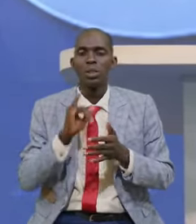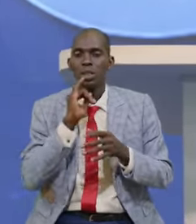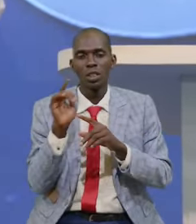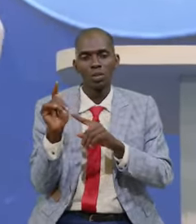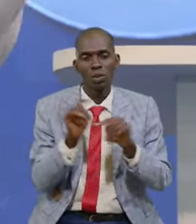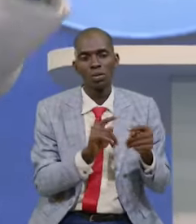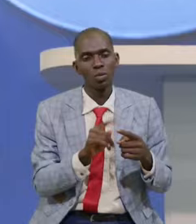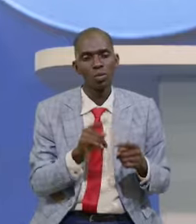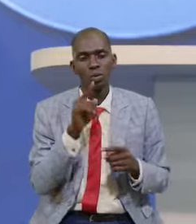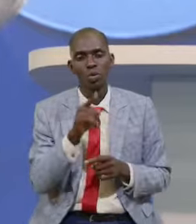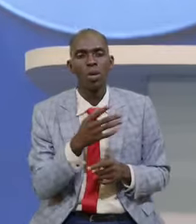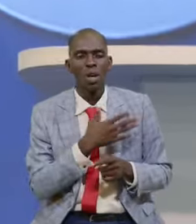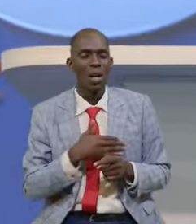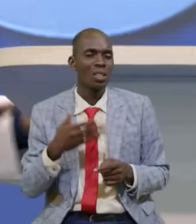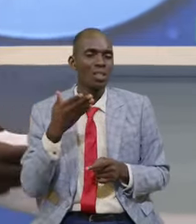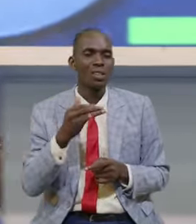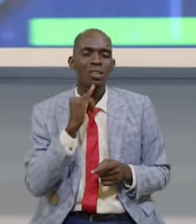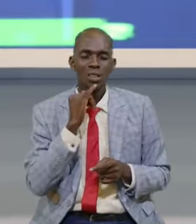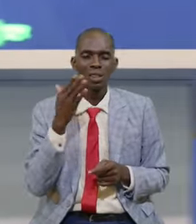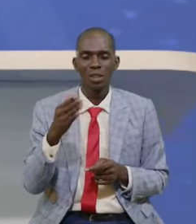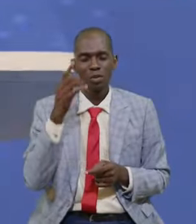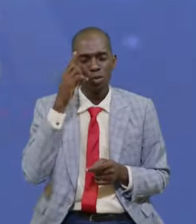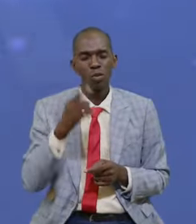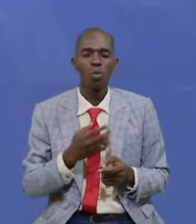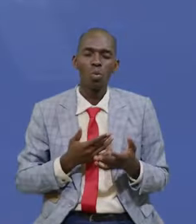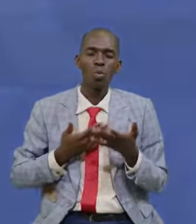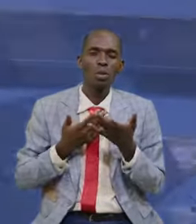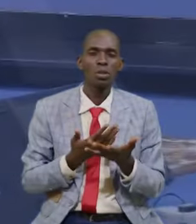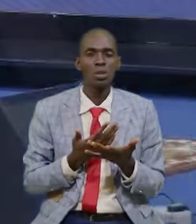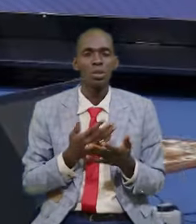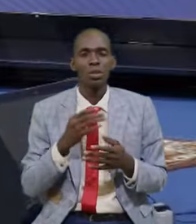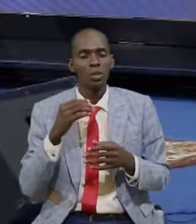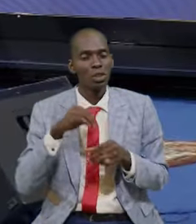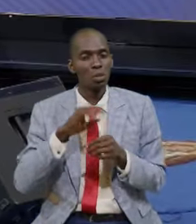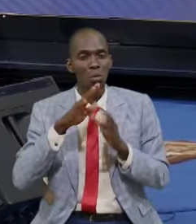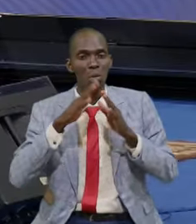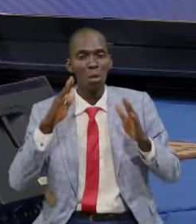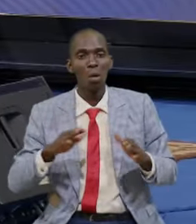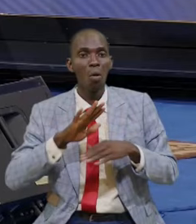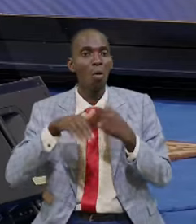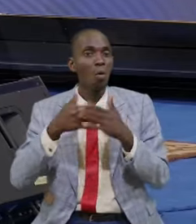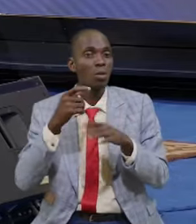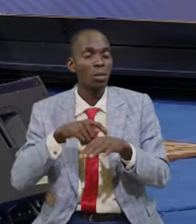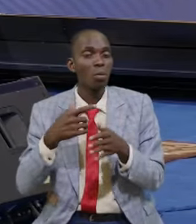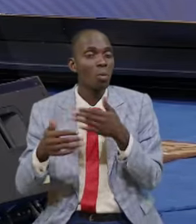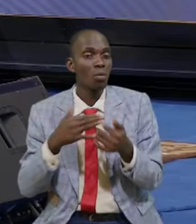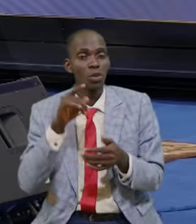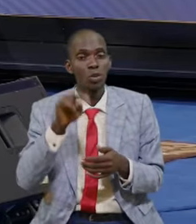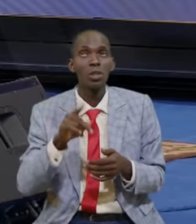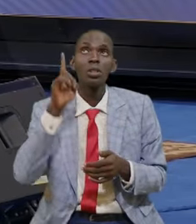you, with you, in your house, all the time. Whatever you need, he'll provide for